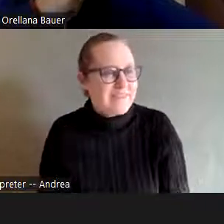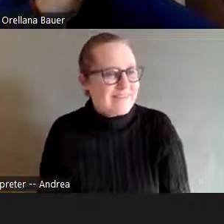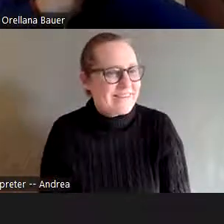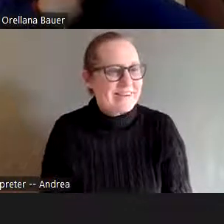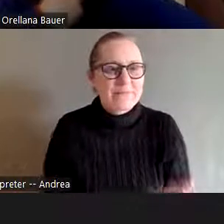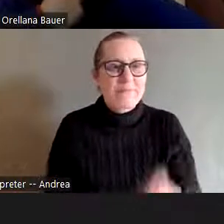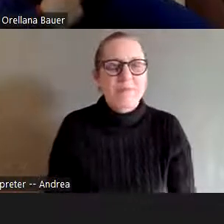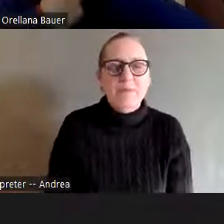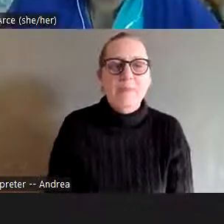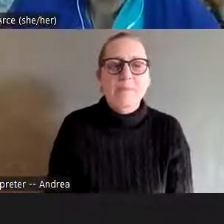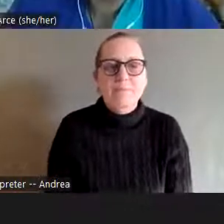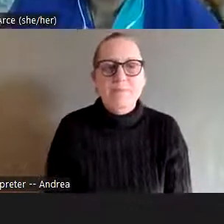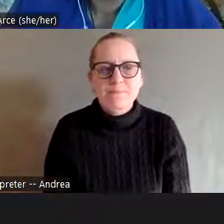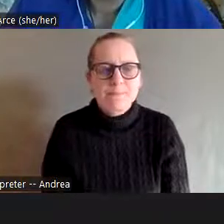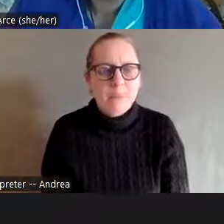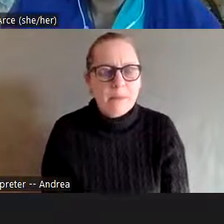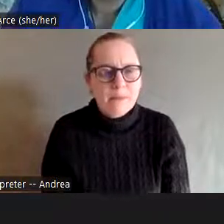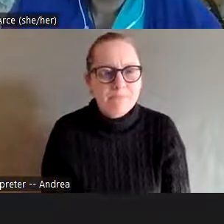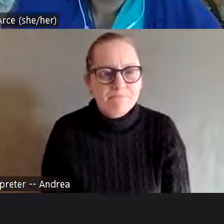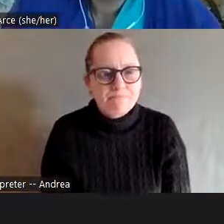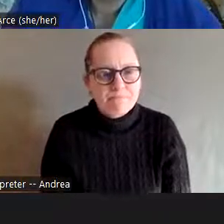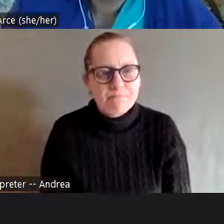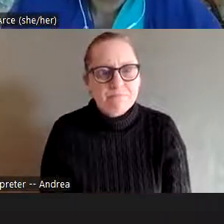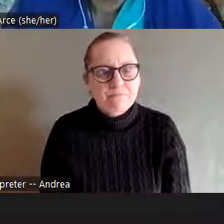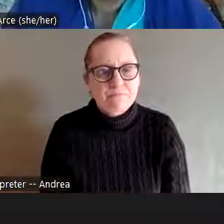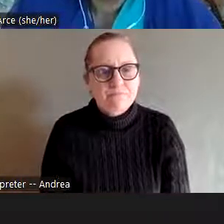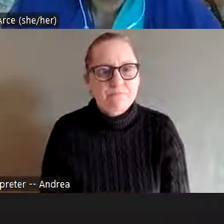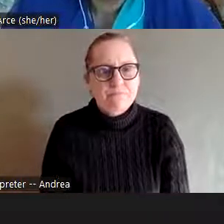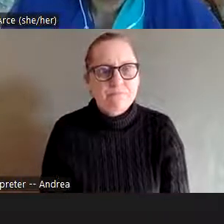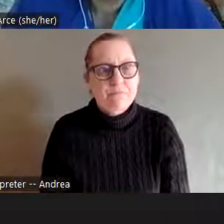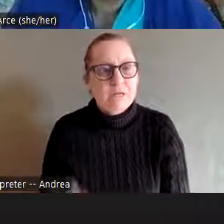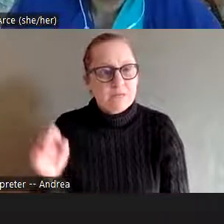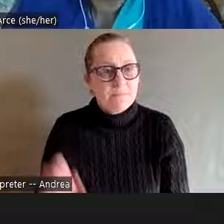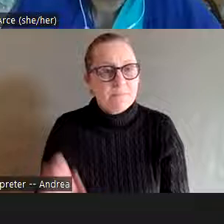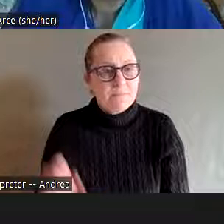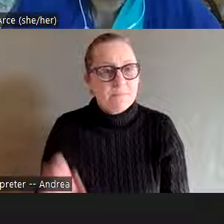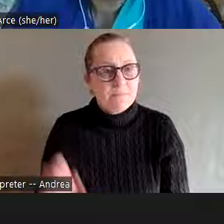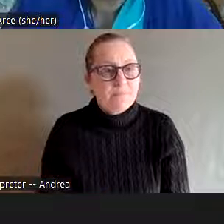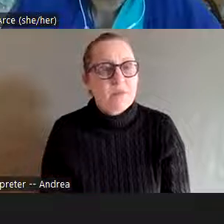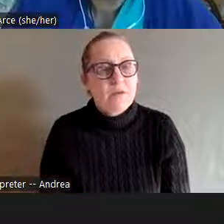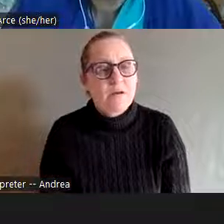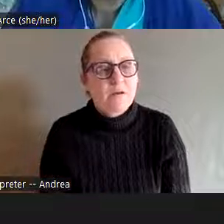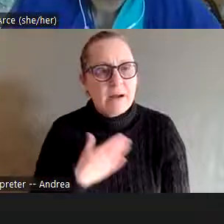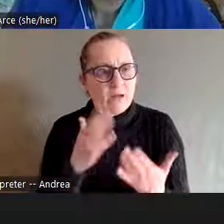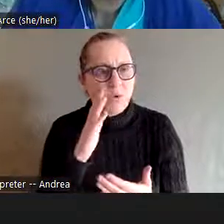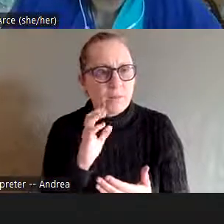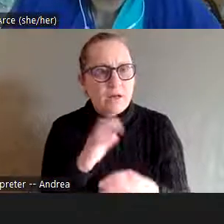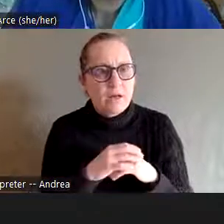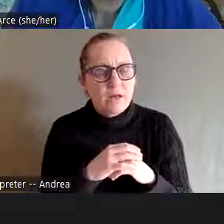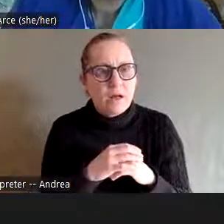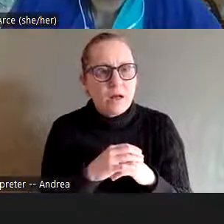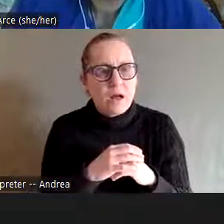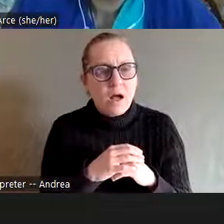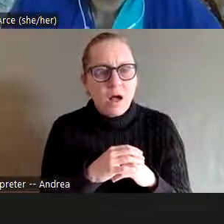yes. This is giving a hard time. yeah, you know, my thing would be, and I